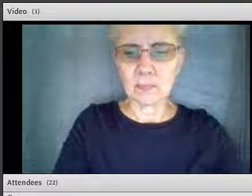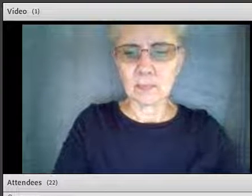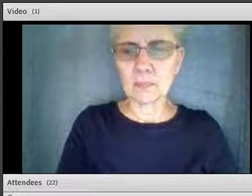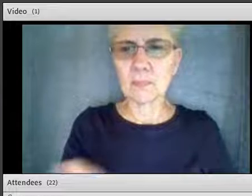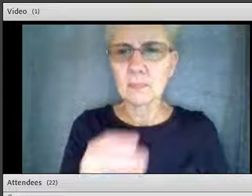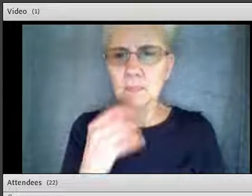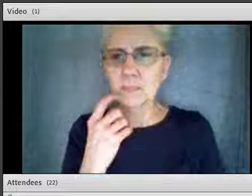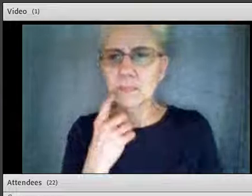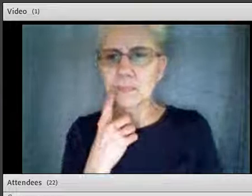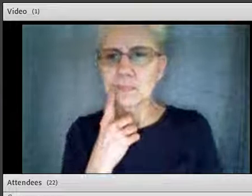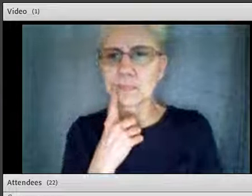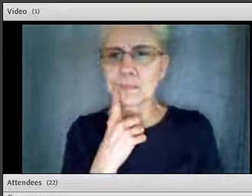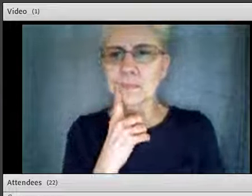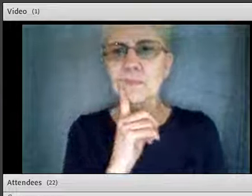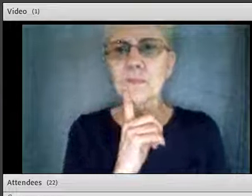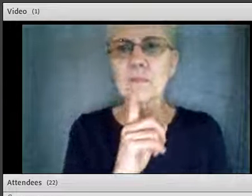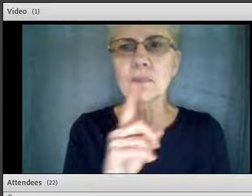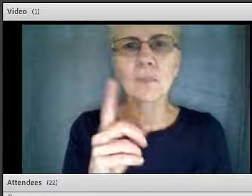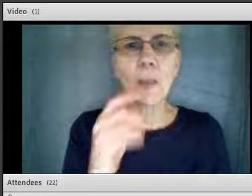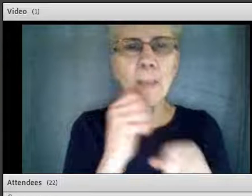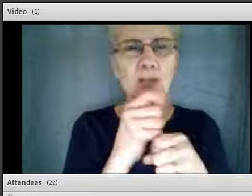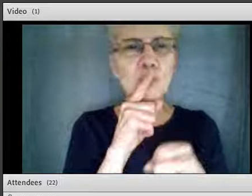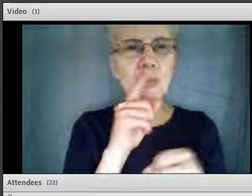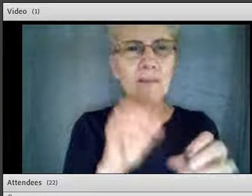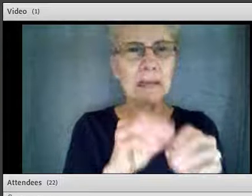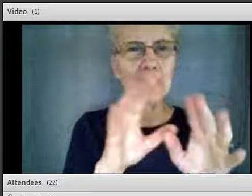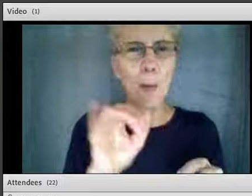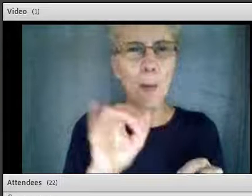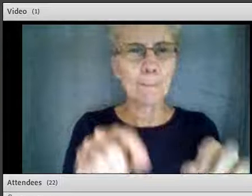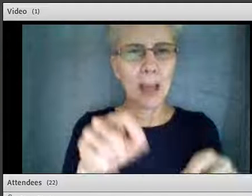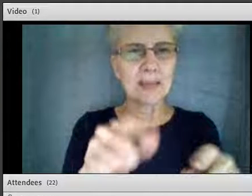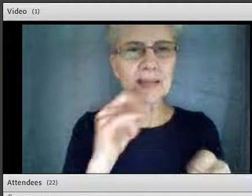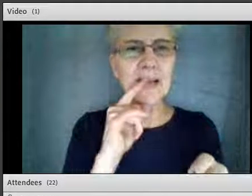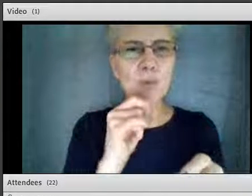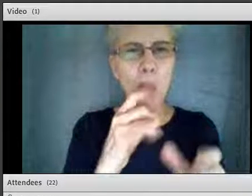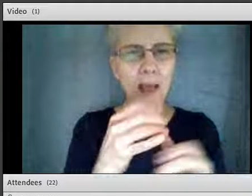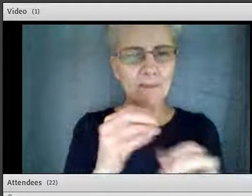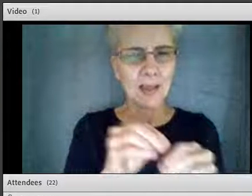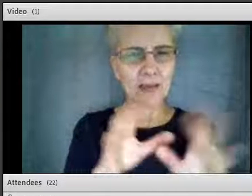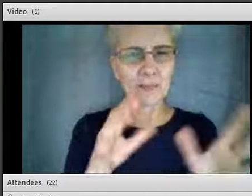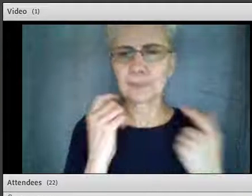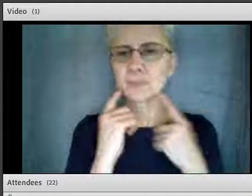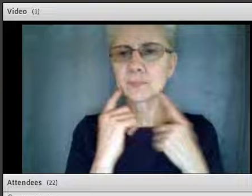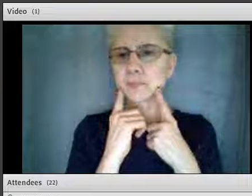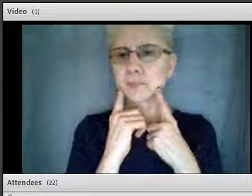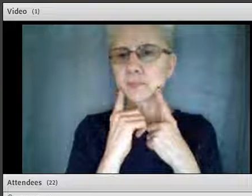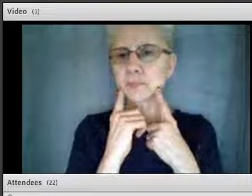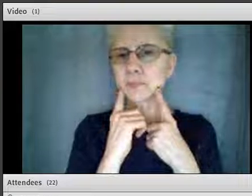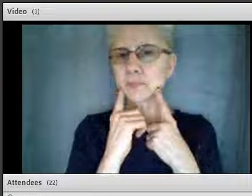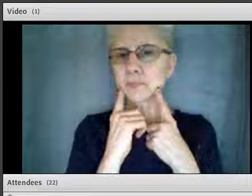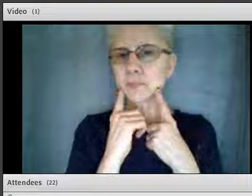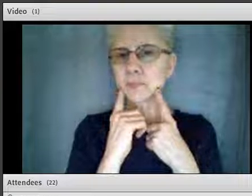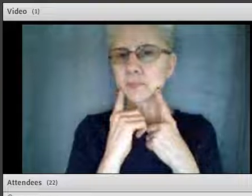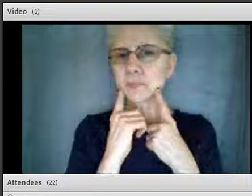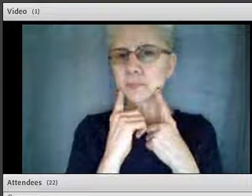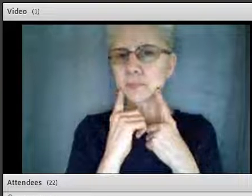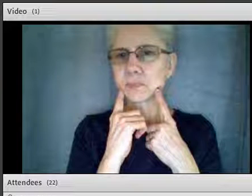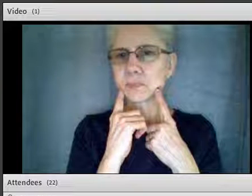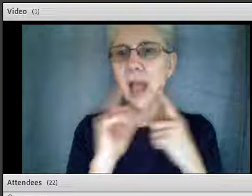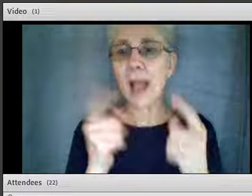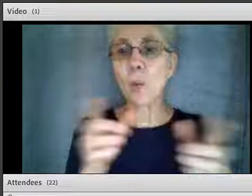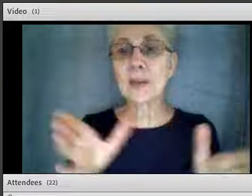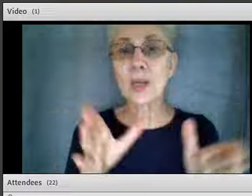top things that you do on your website, that users do, not you do, but users do